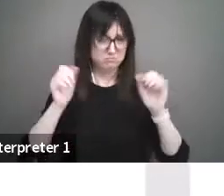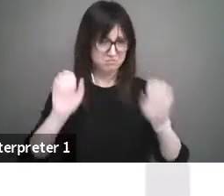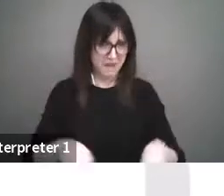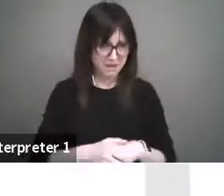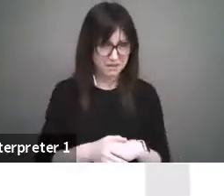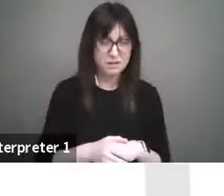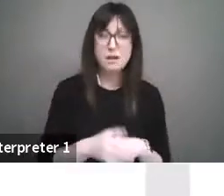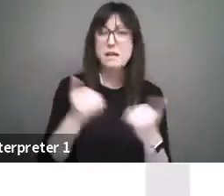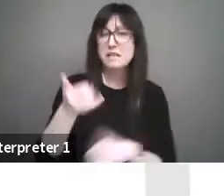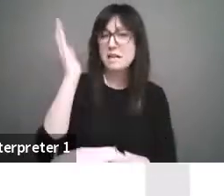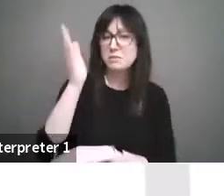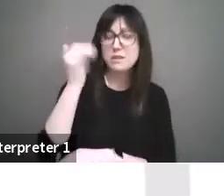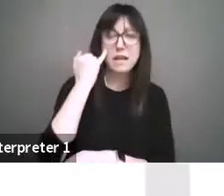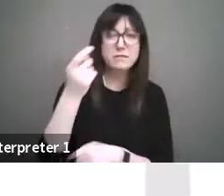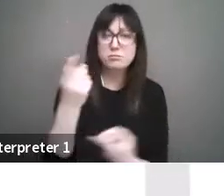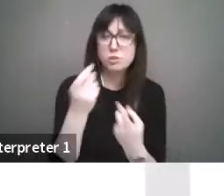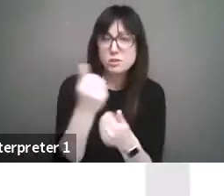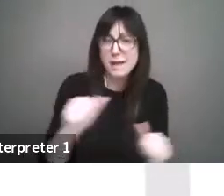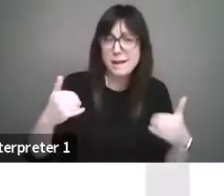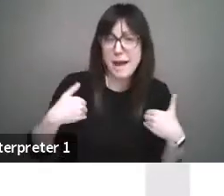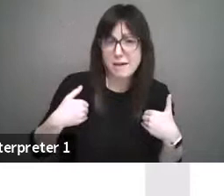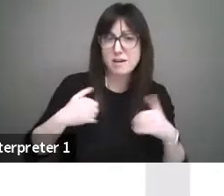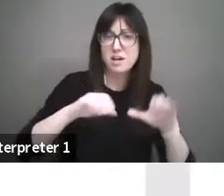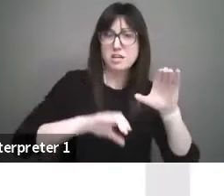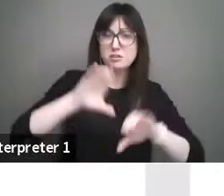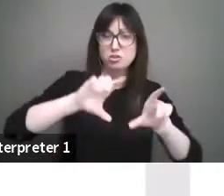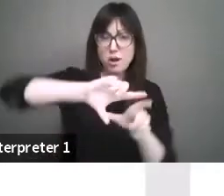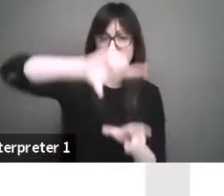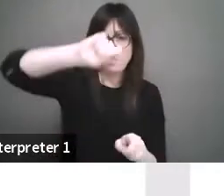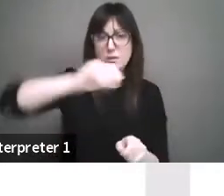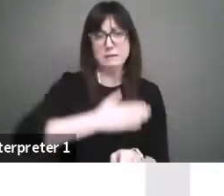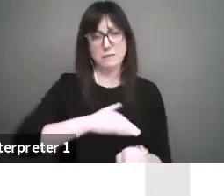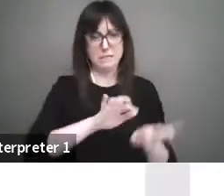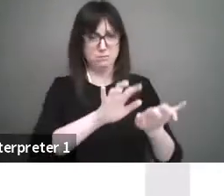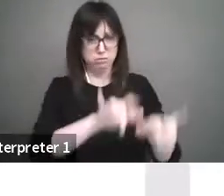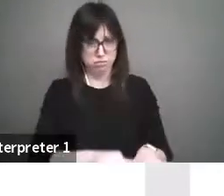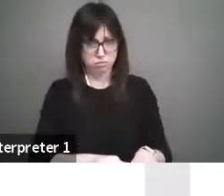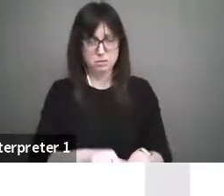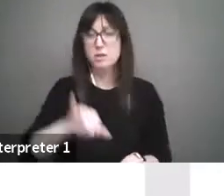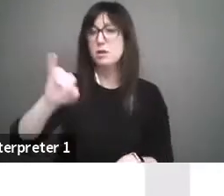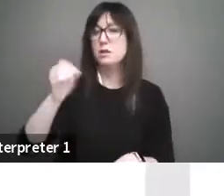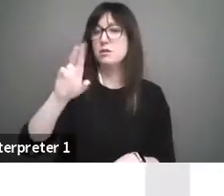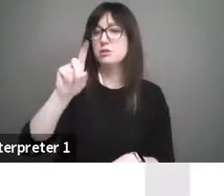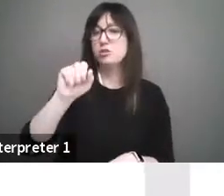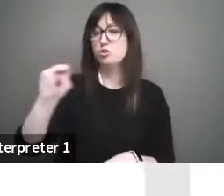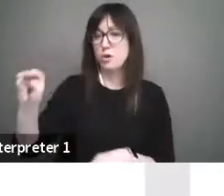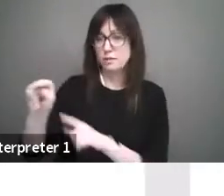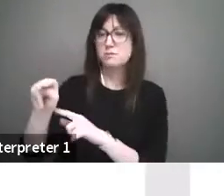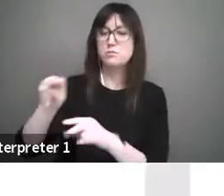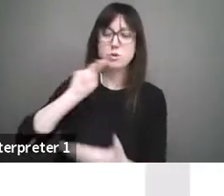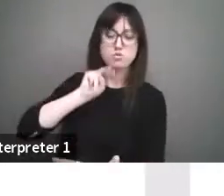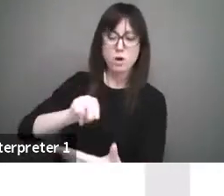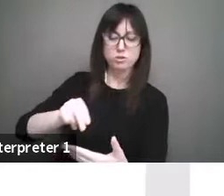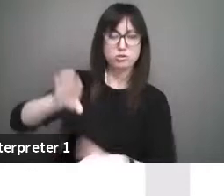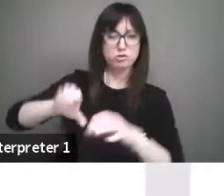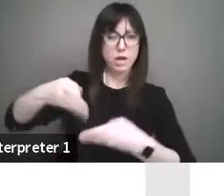we ask that if you have any questions, you type them in the chat box. Jordan will be monitoring the conversation, and she will